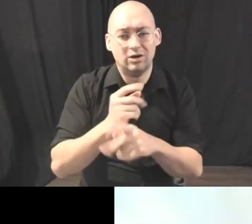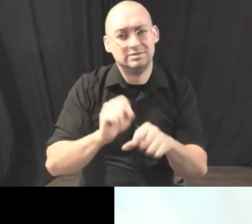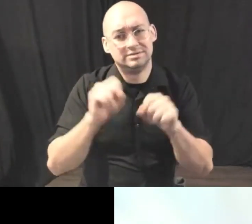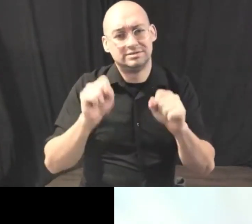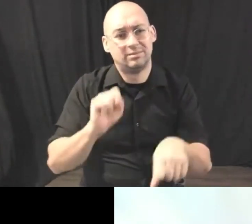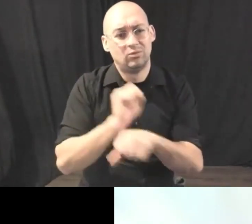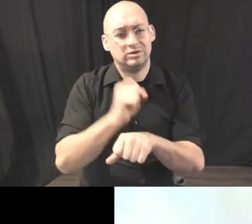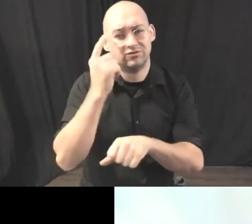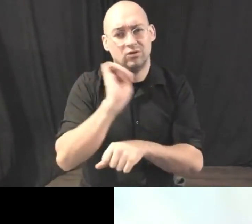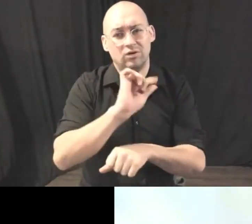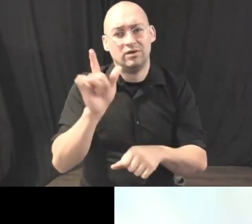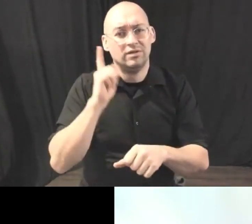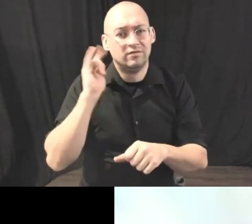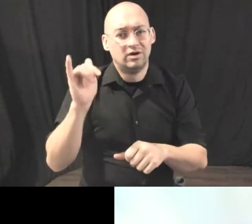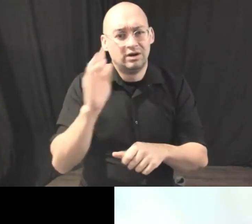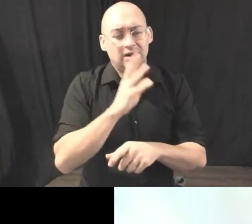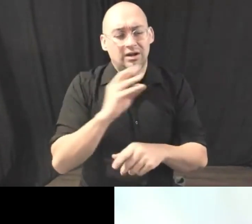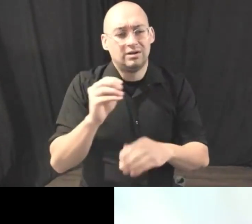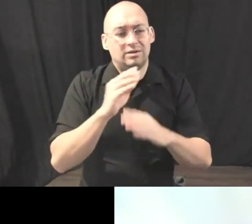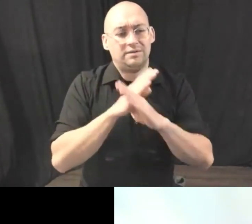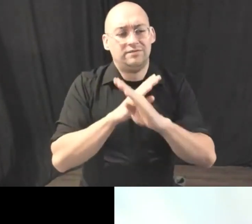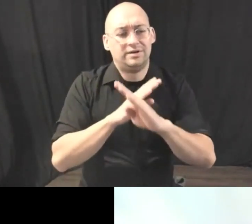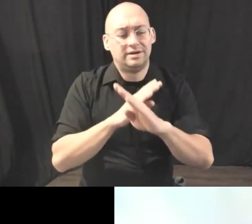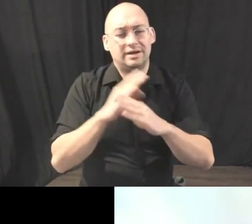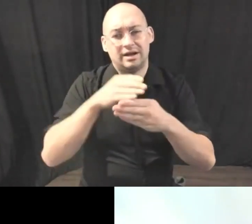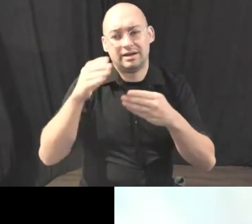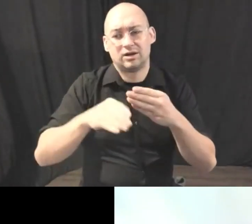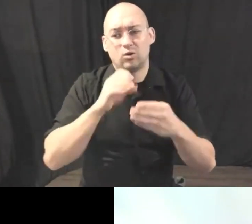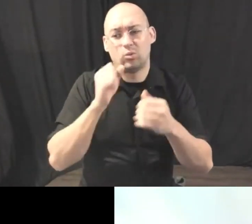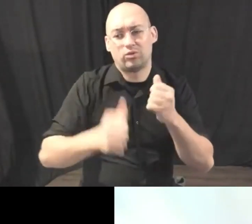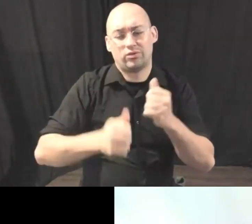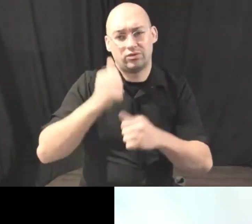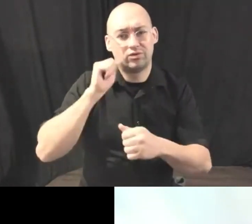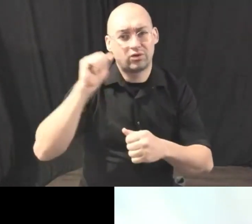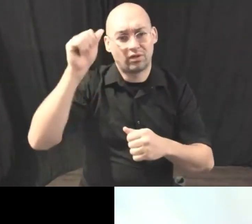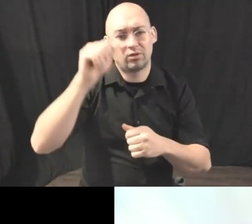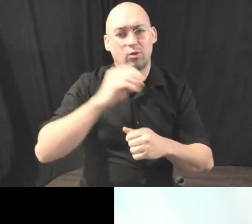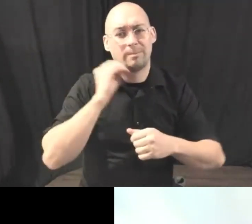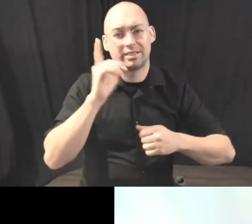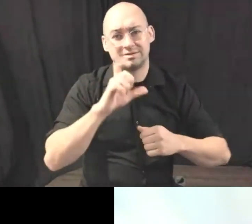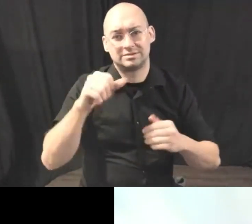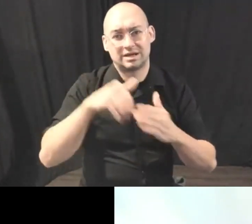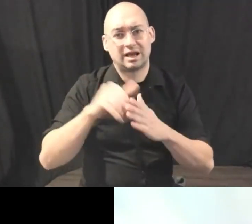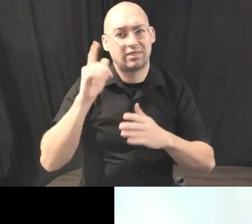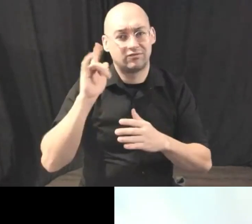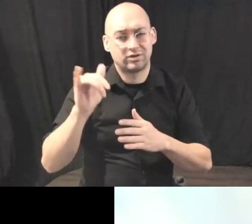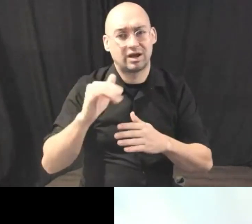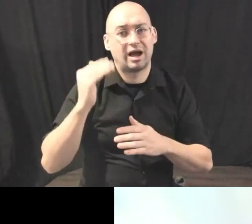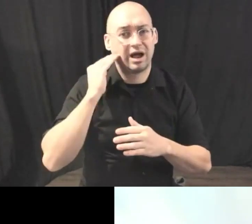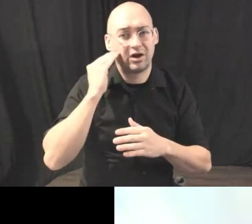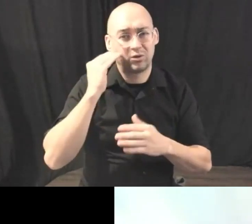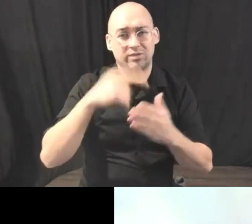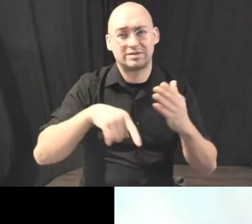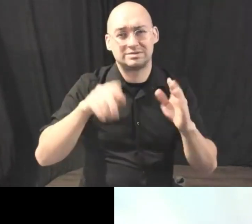of Californians and preventing and ending older adult homelessness in California. I know these issues are a big